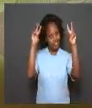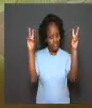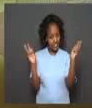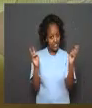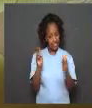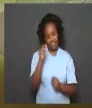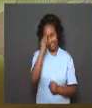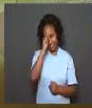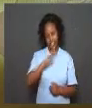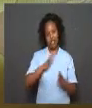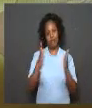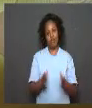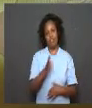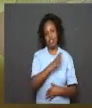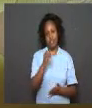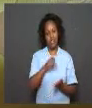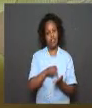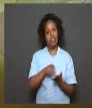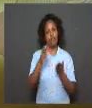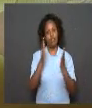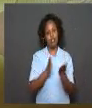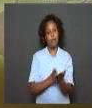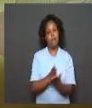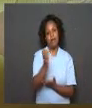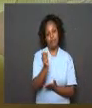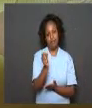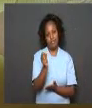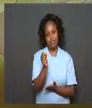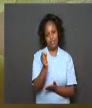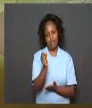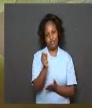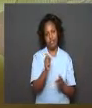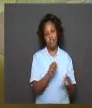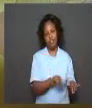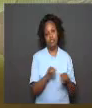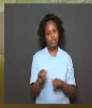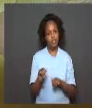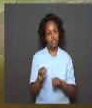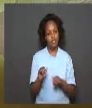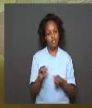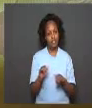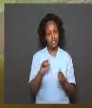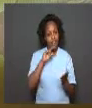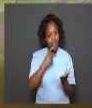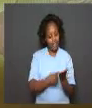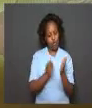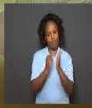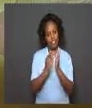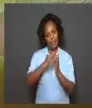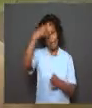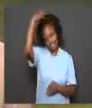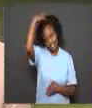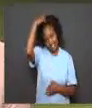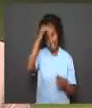on human and democratic rights as they are enshrined in the